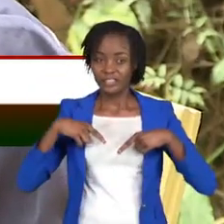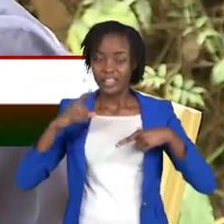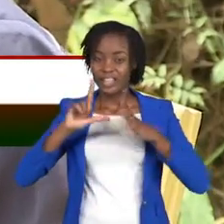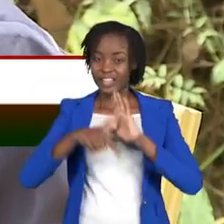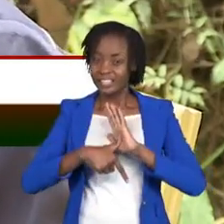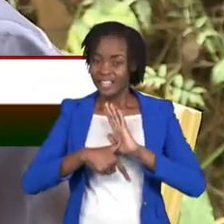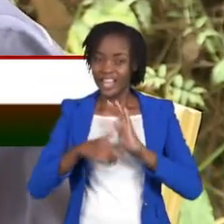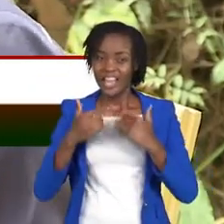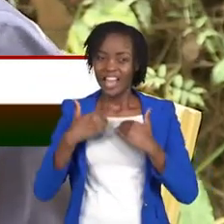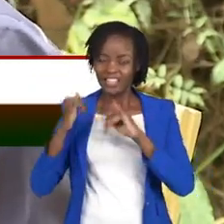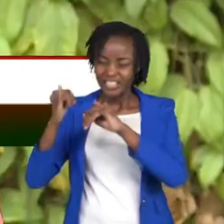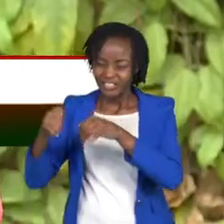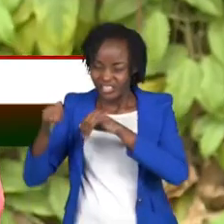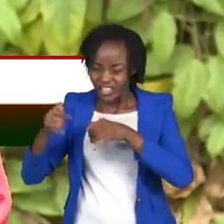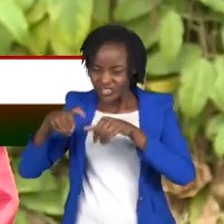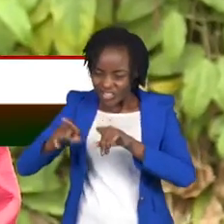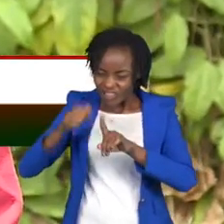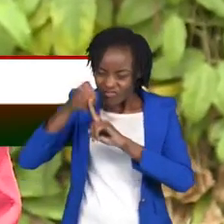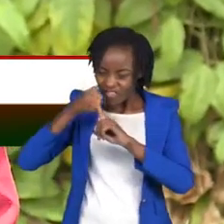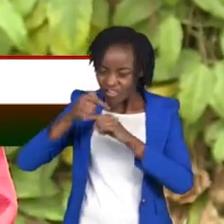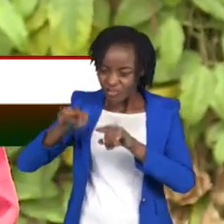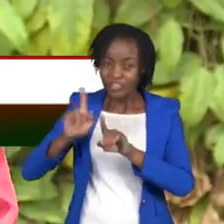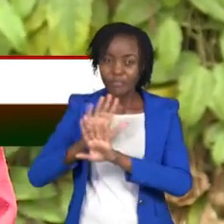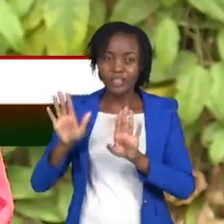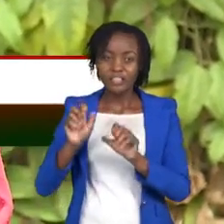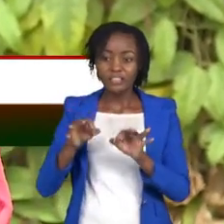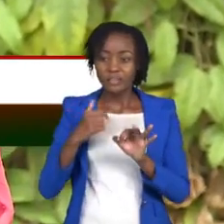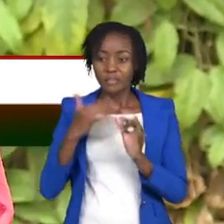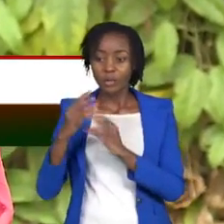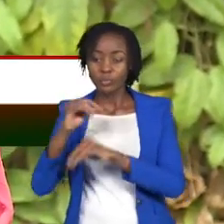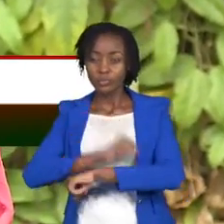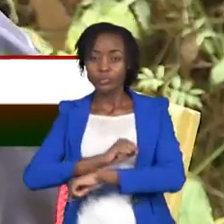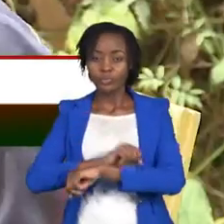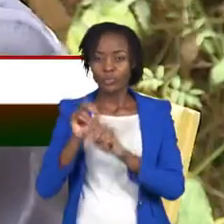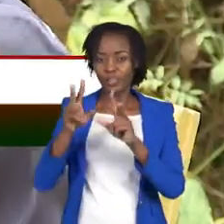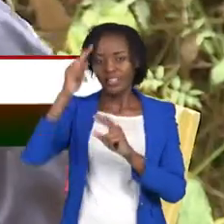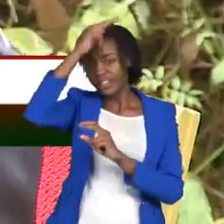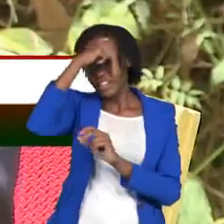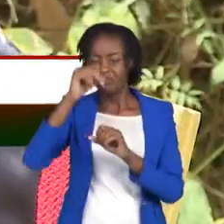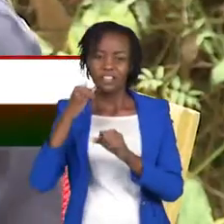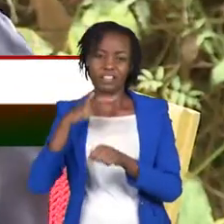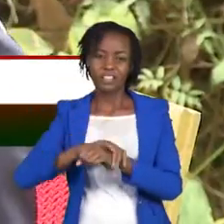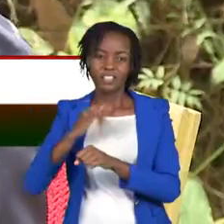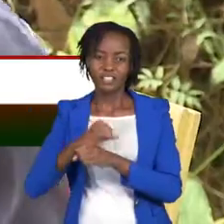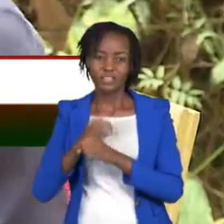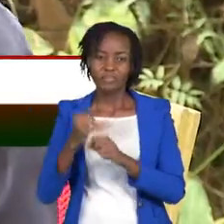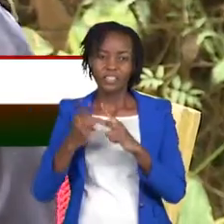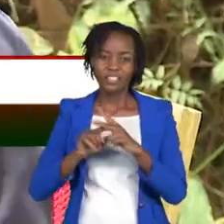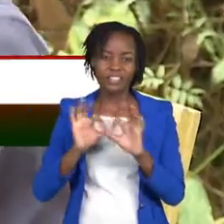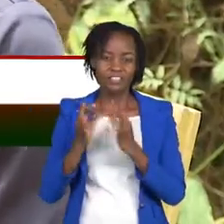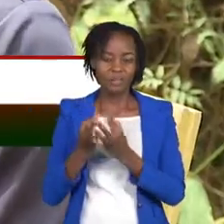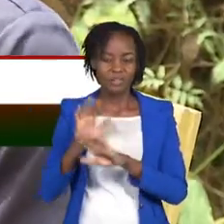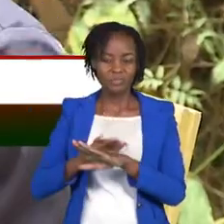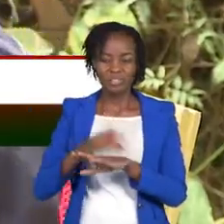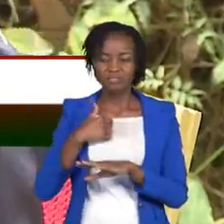one man for himself. Everyone is just fighting for himself. If I'm able to go to school, graduate, get a job, set up a family, then I'm good. I